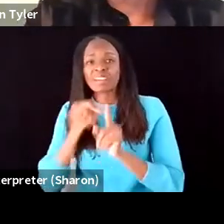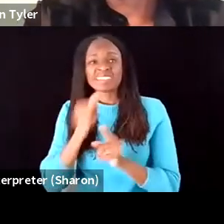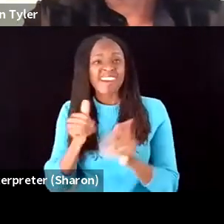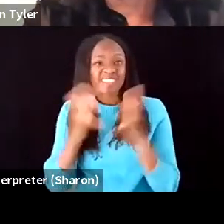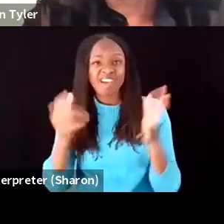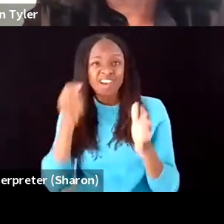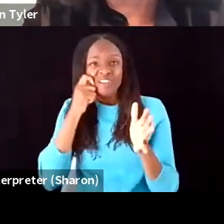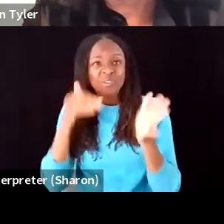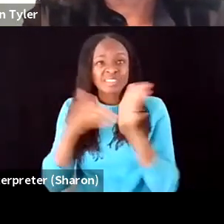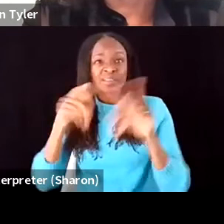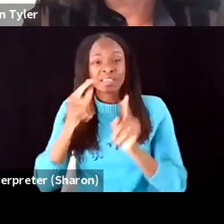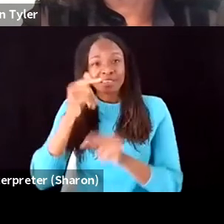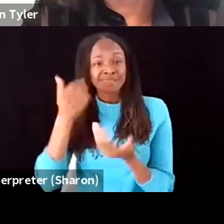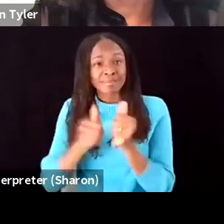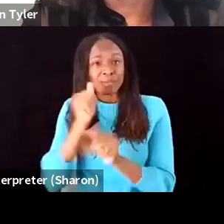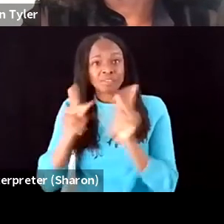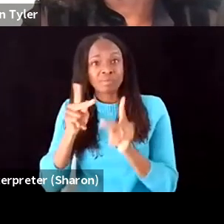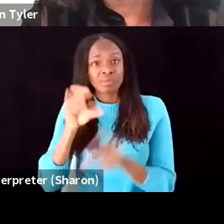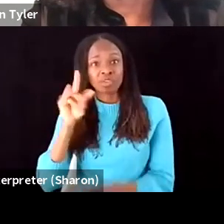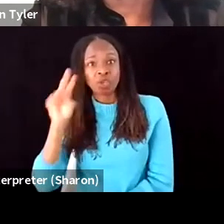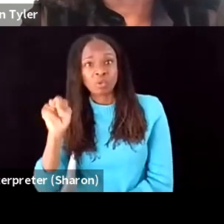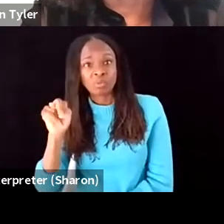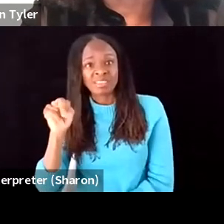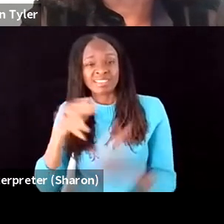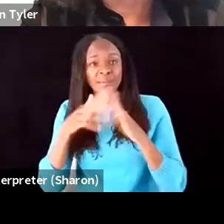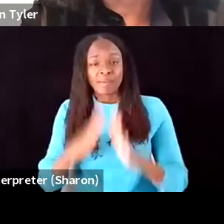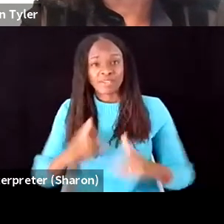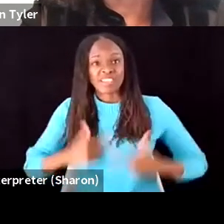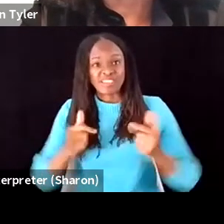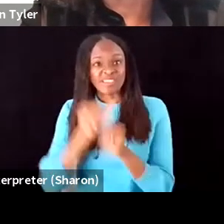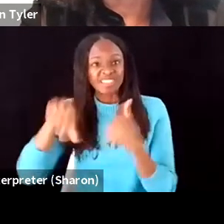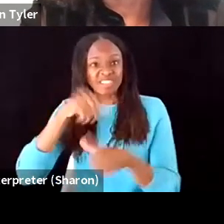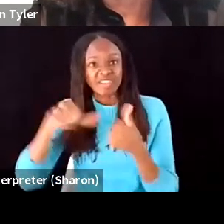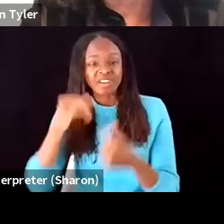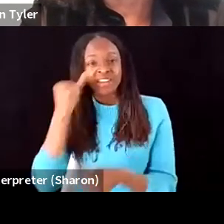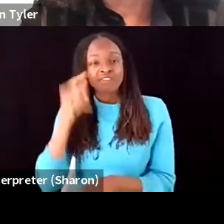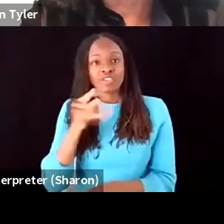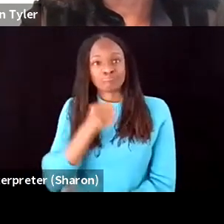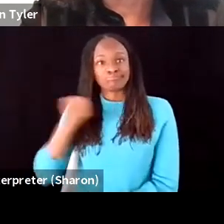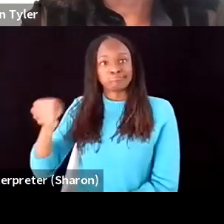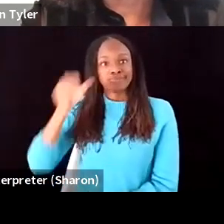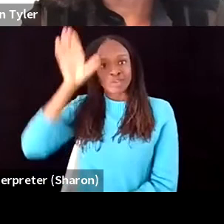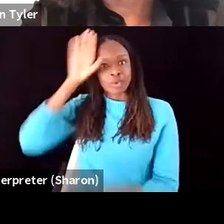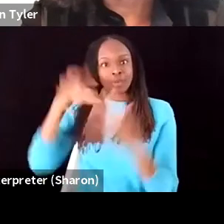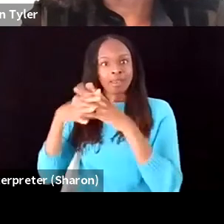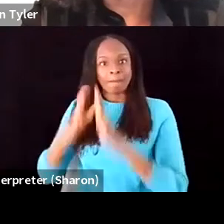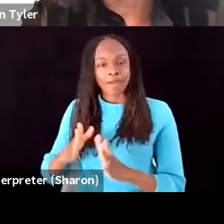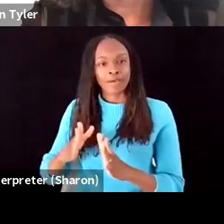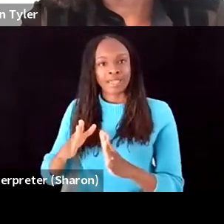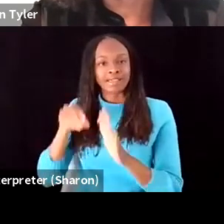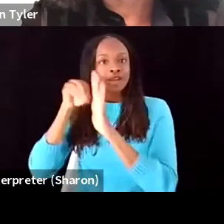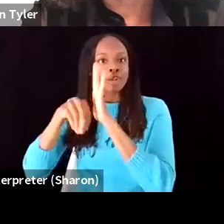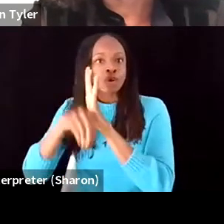most Cuban Americans are living among other Cuban Americans. But if you put a Cuban American in, New